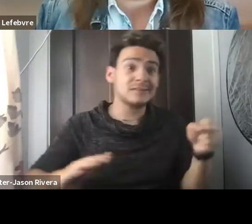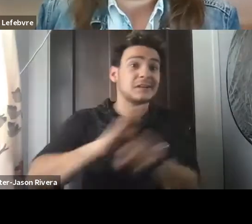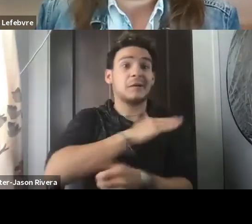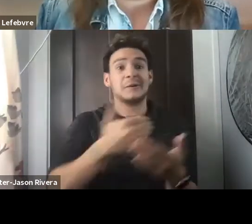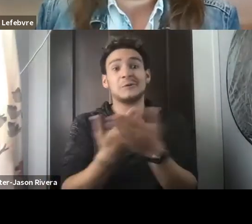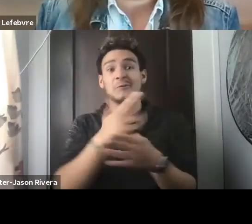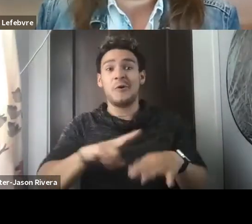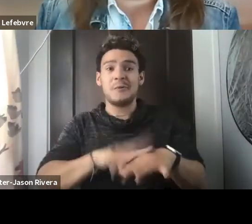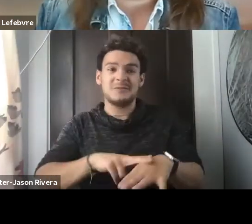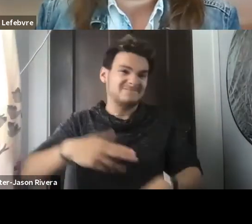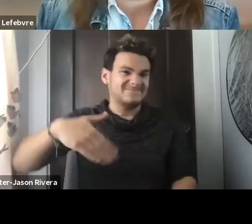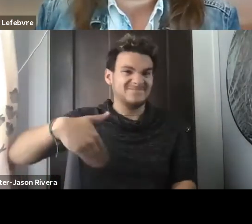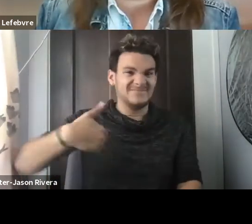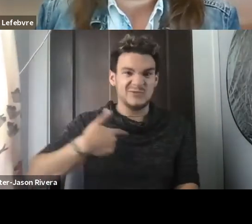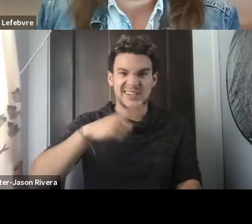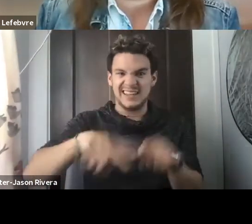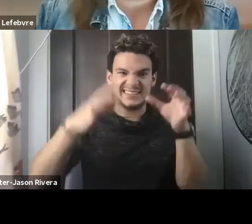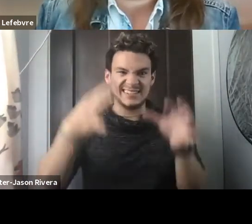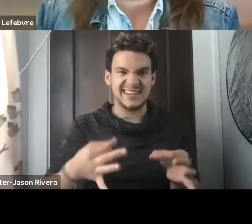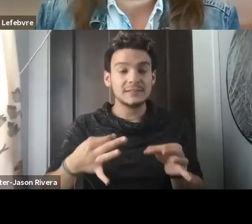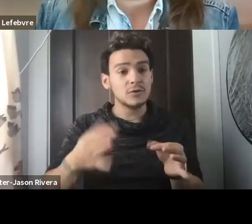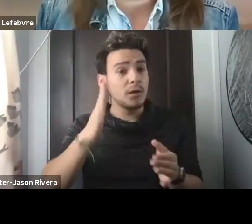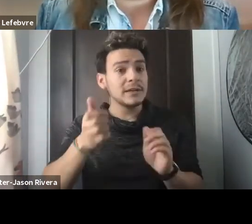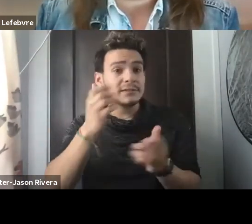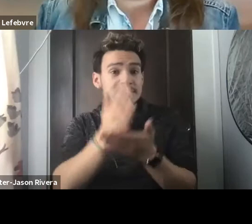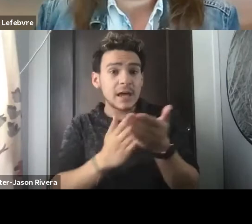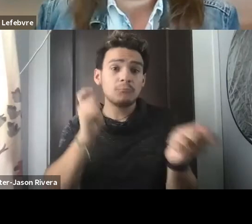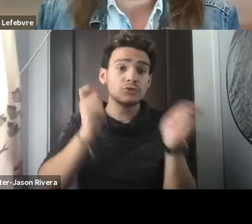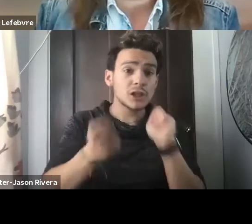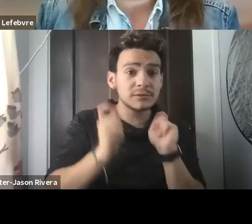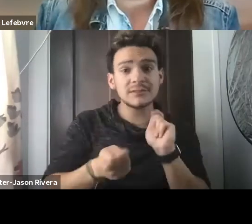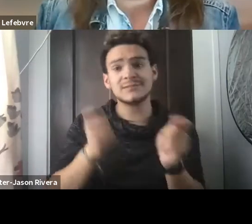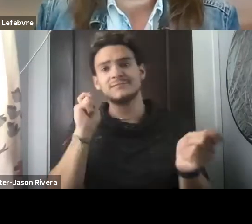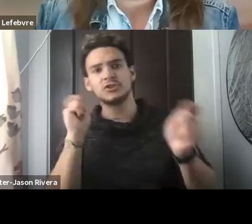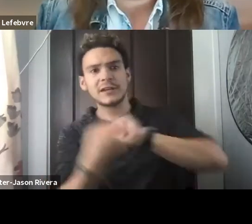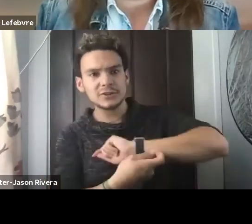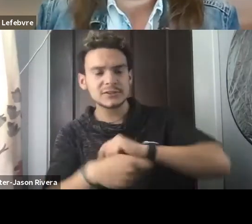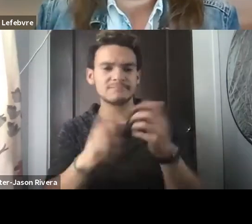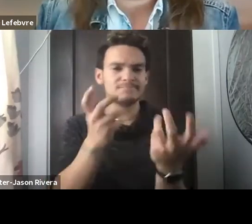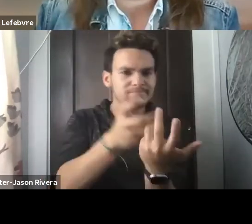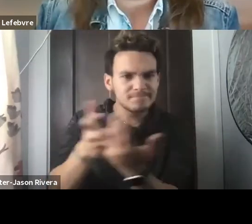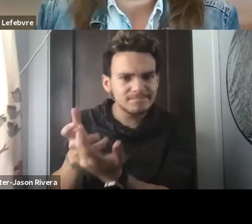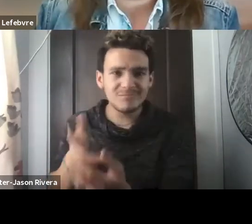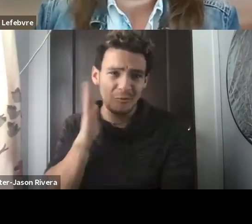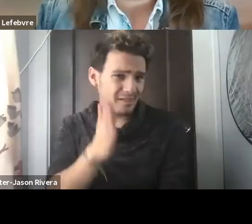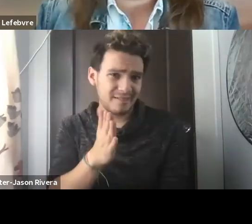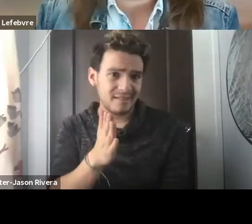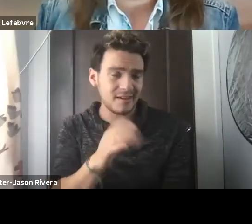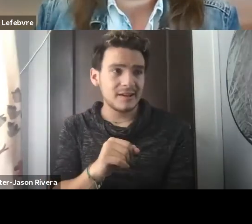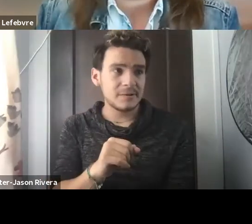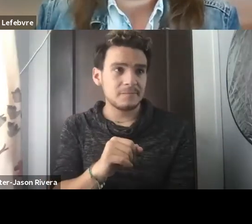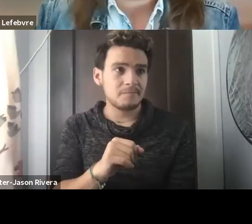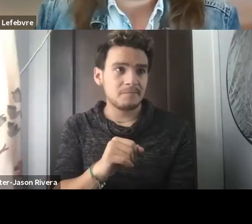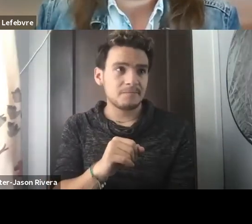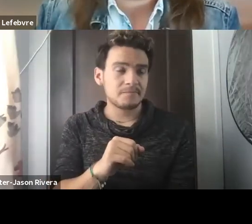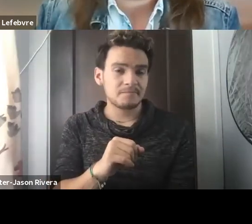normal. There will be some adjustments. There'll be changes. But as